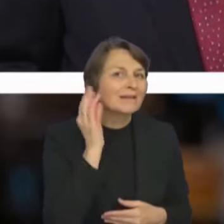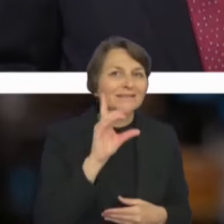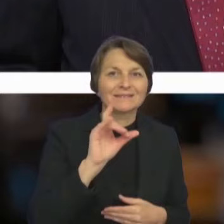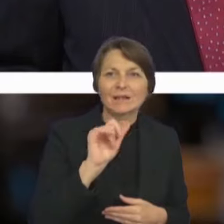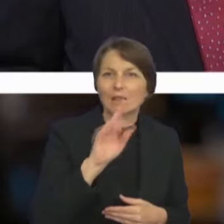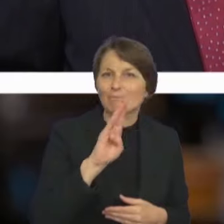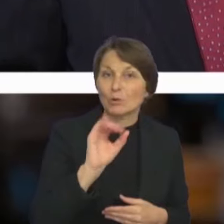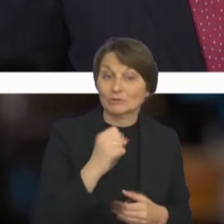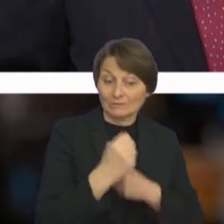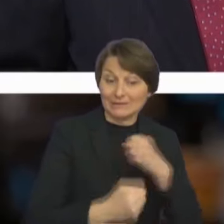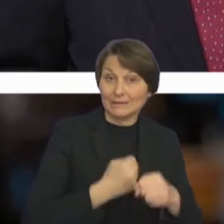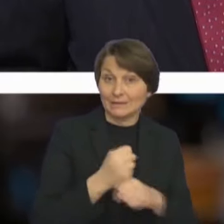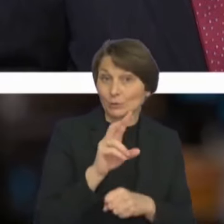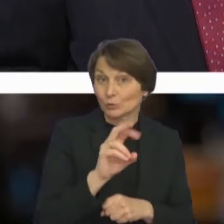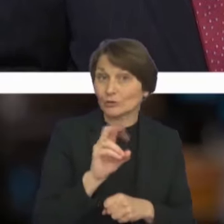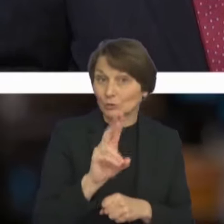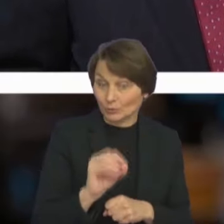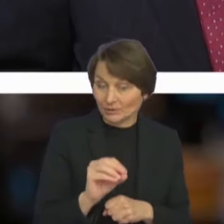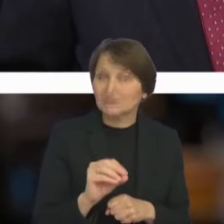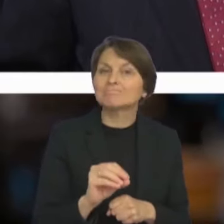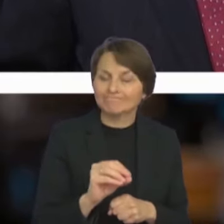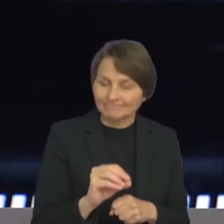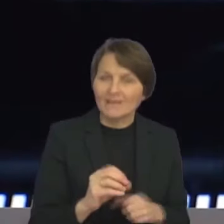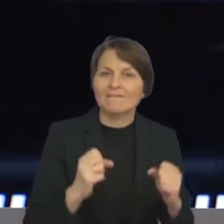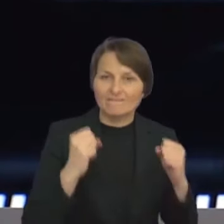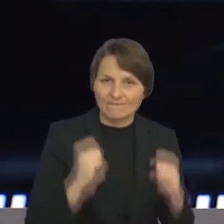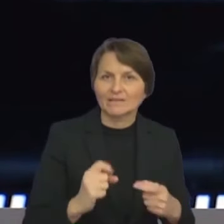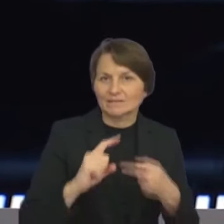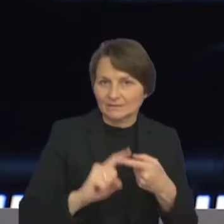2020 was set at a gross amount of